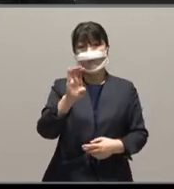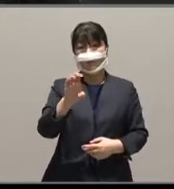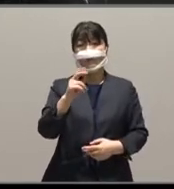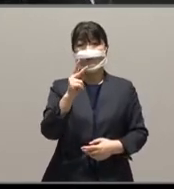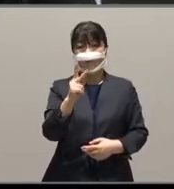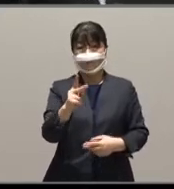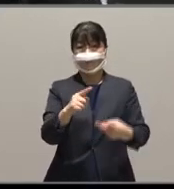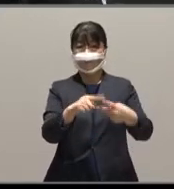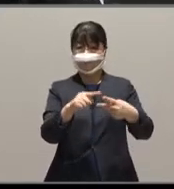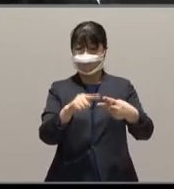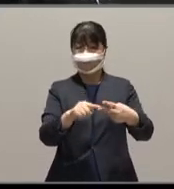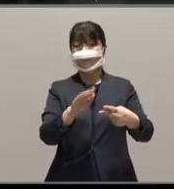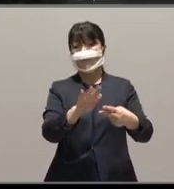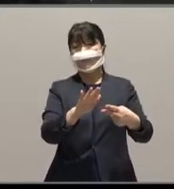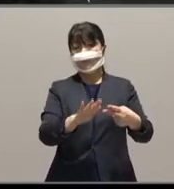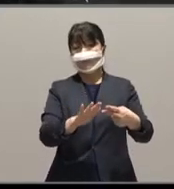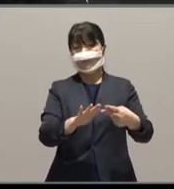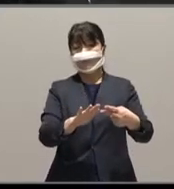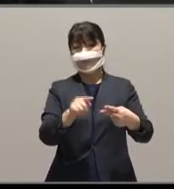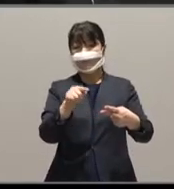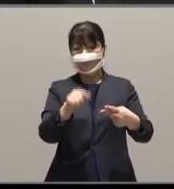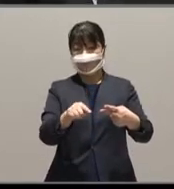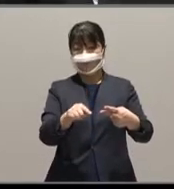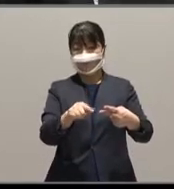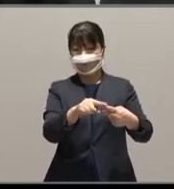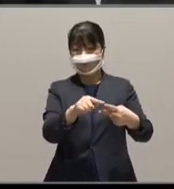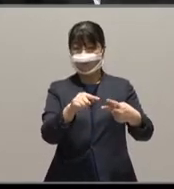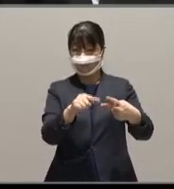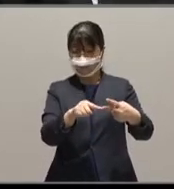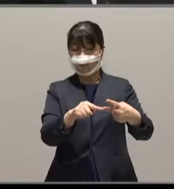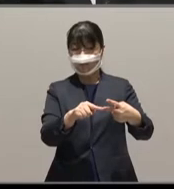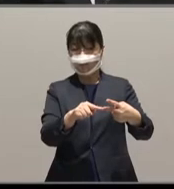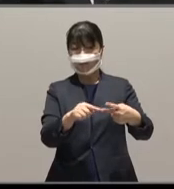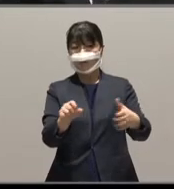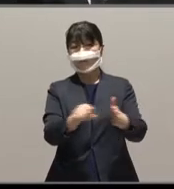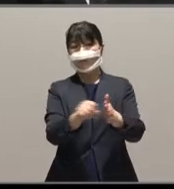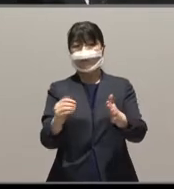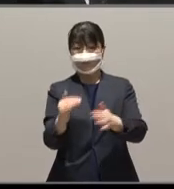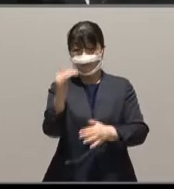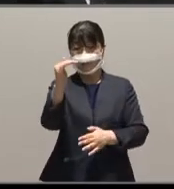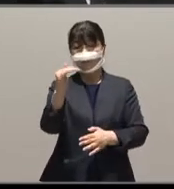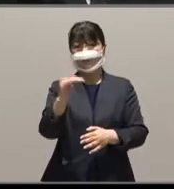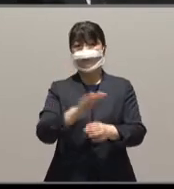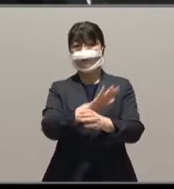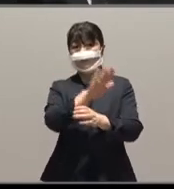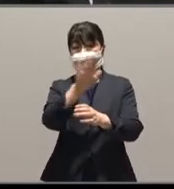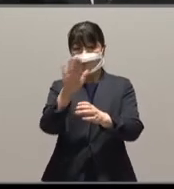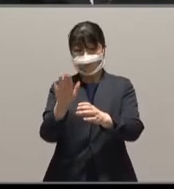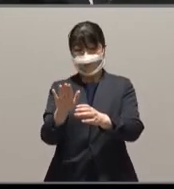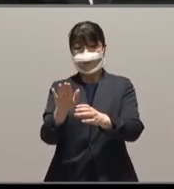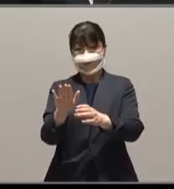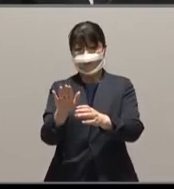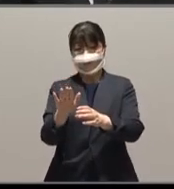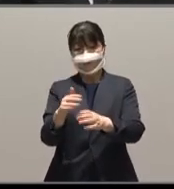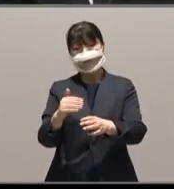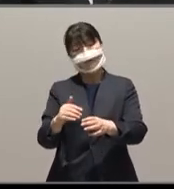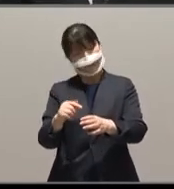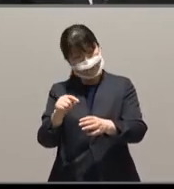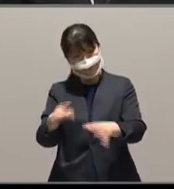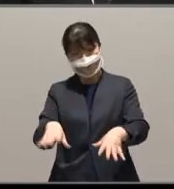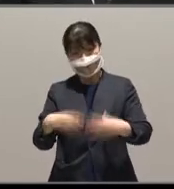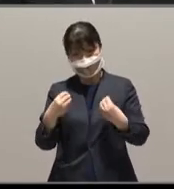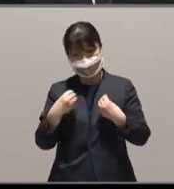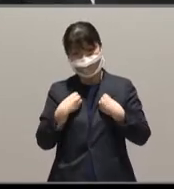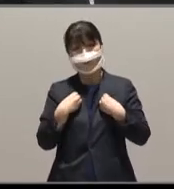are two keywords here, stress and immunity. Forest medicine reduces stress and improves